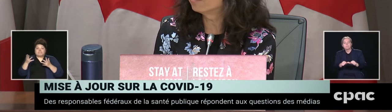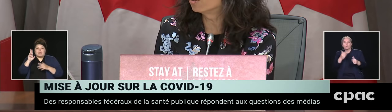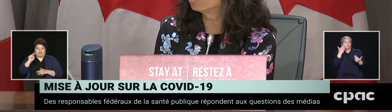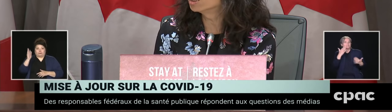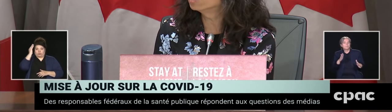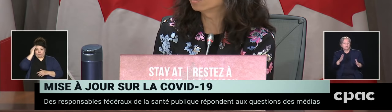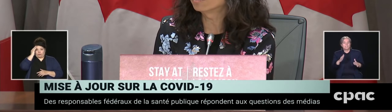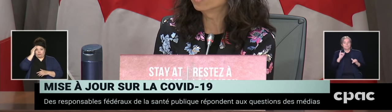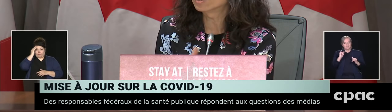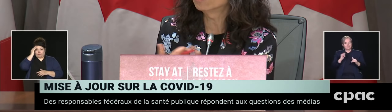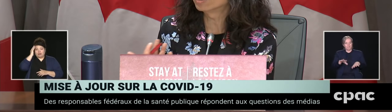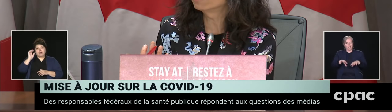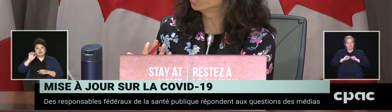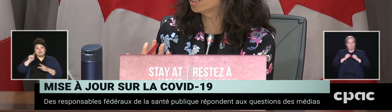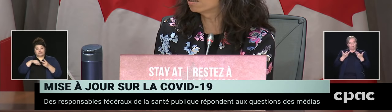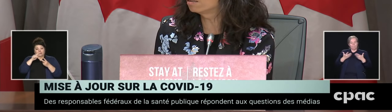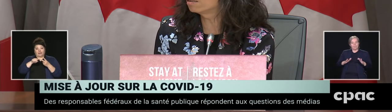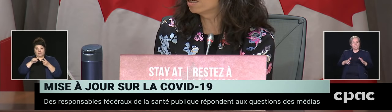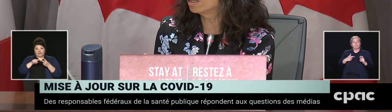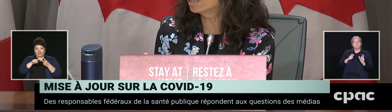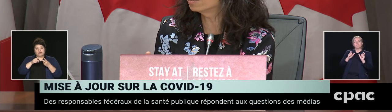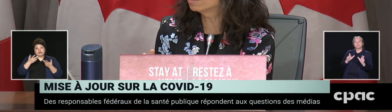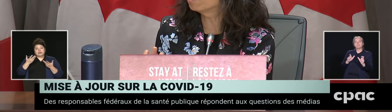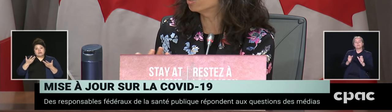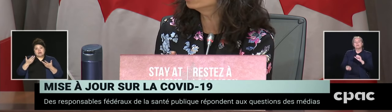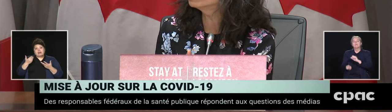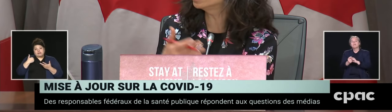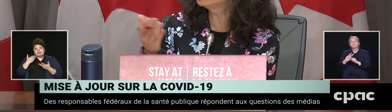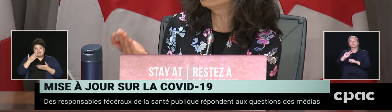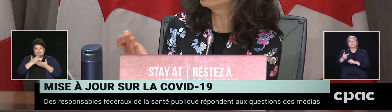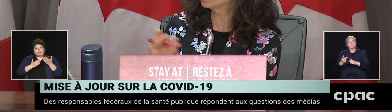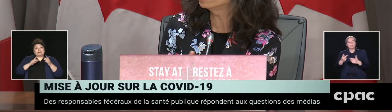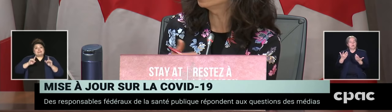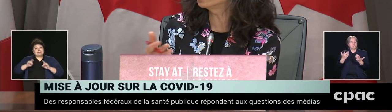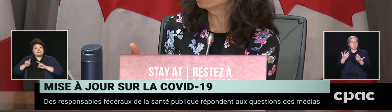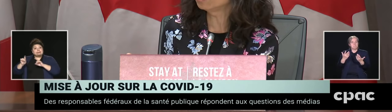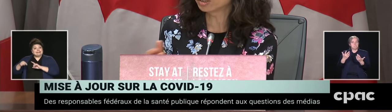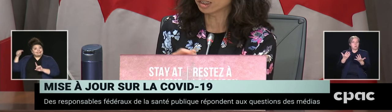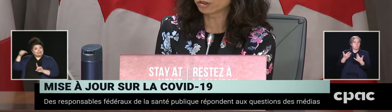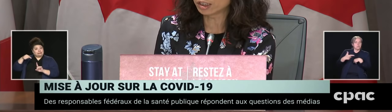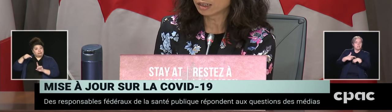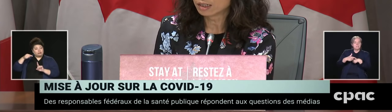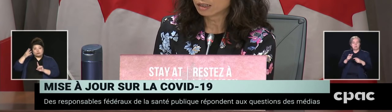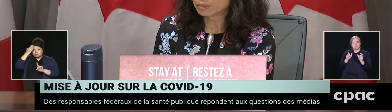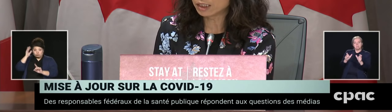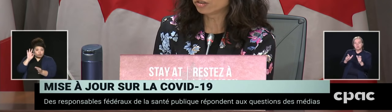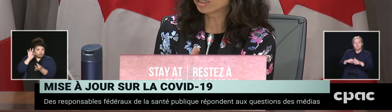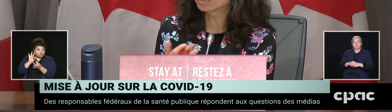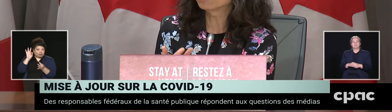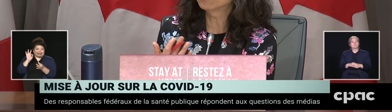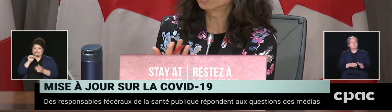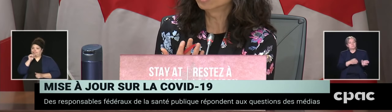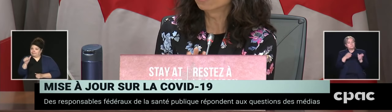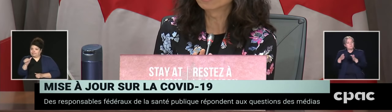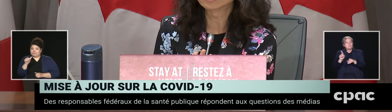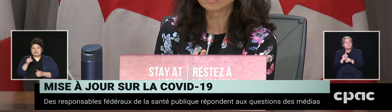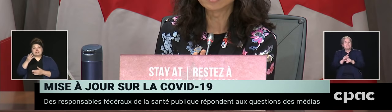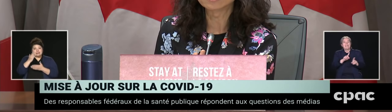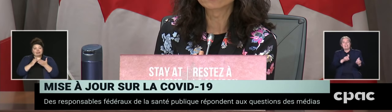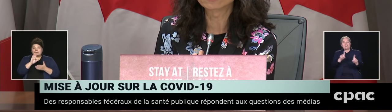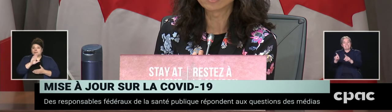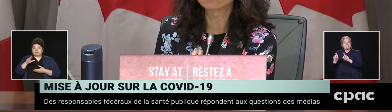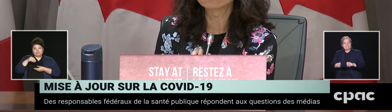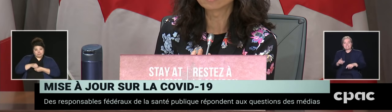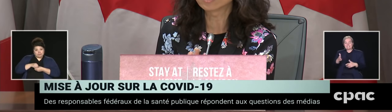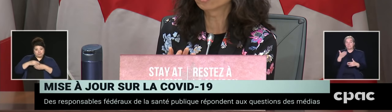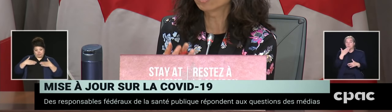also the performance of some of the tests, and that's partly related to the understanding of immunology. But each test performs differently,